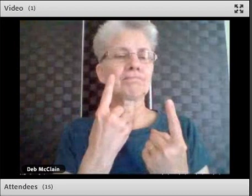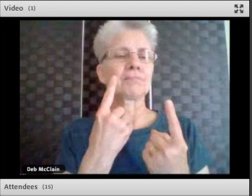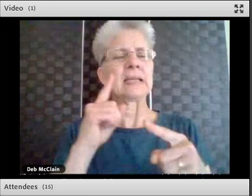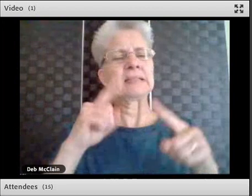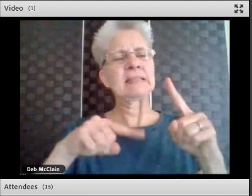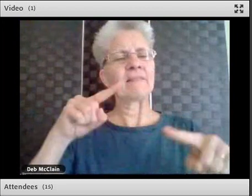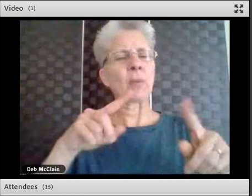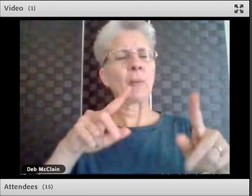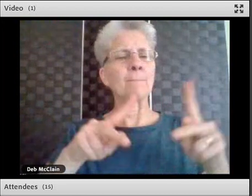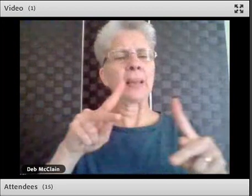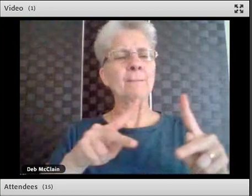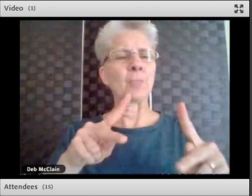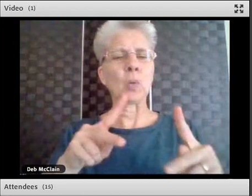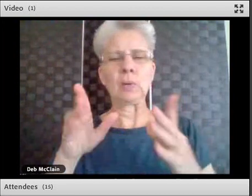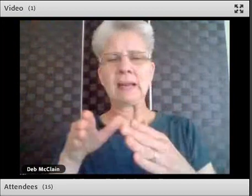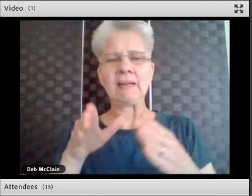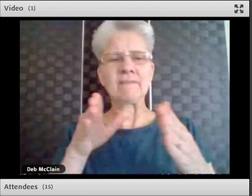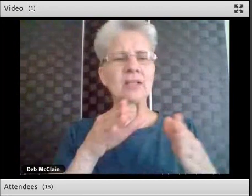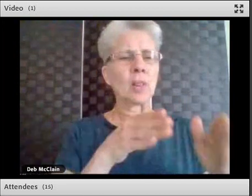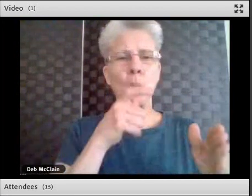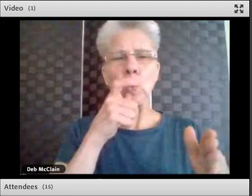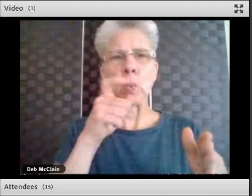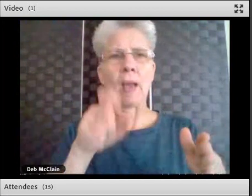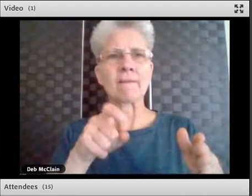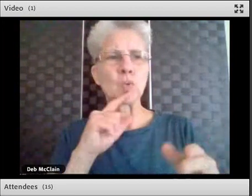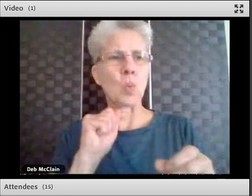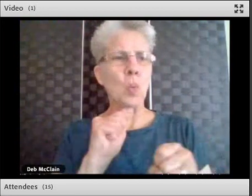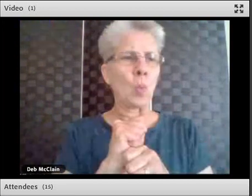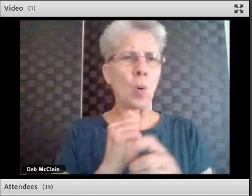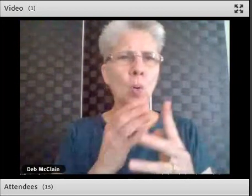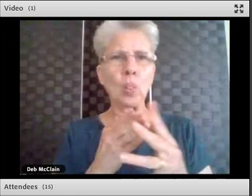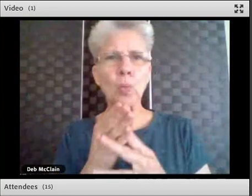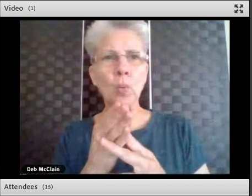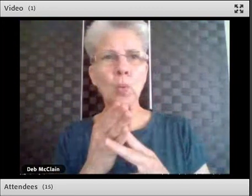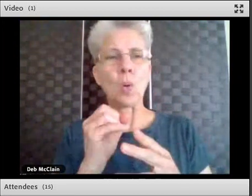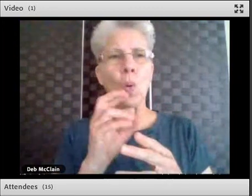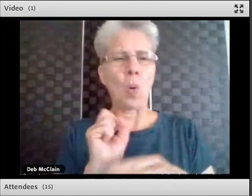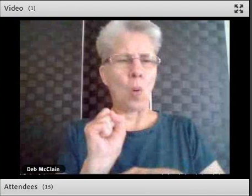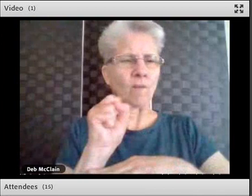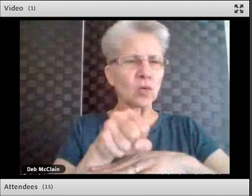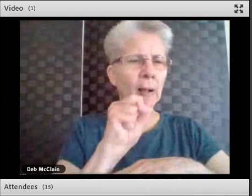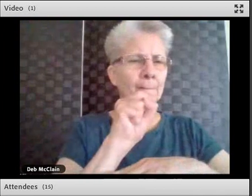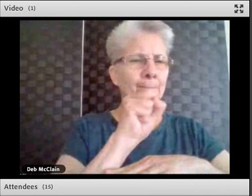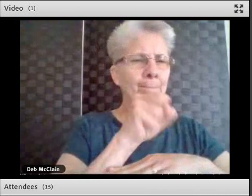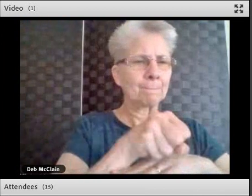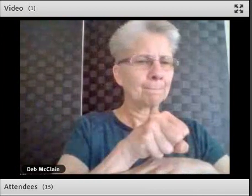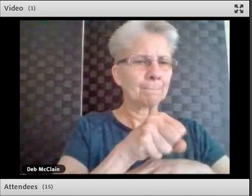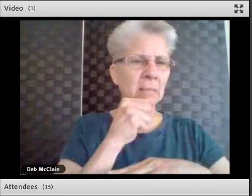different individual factors that people have to work through or overcome.